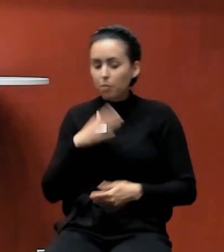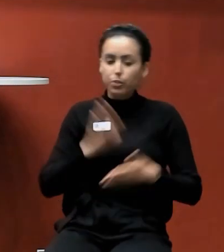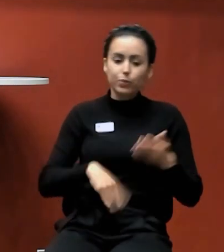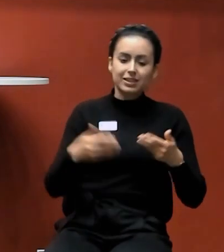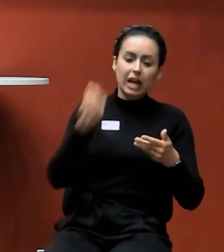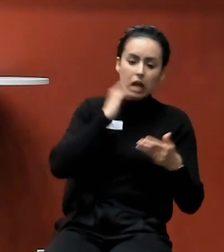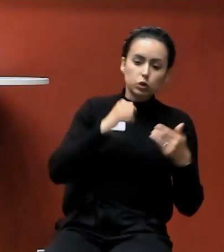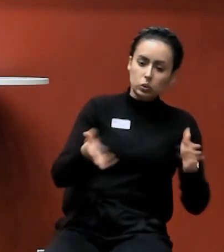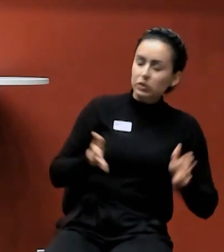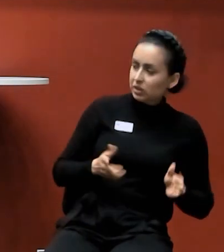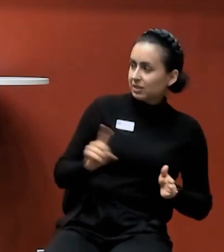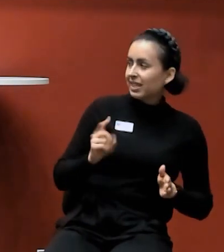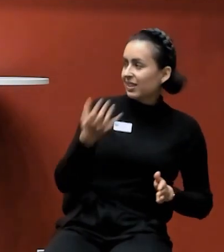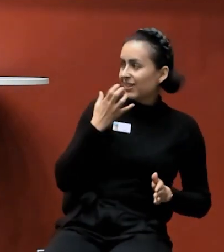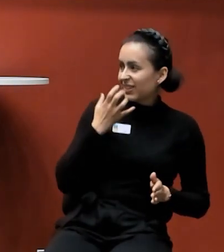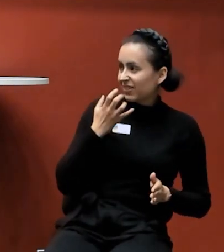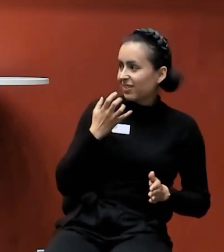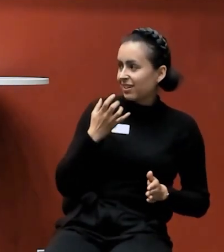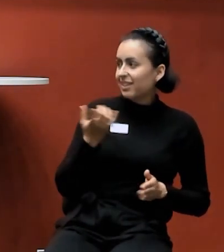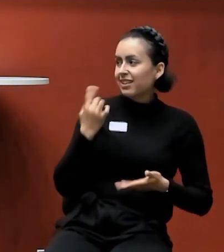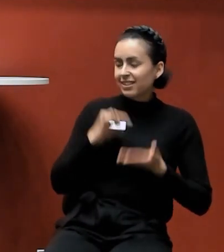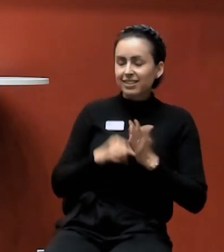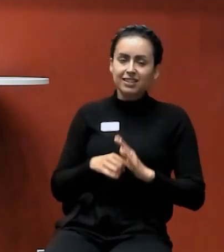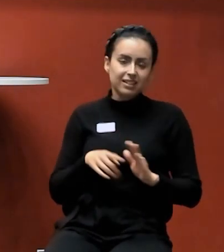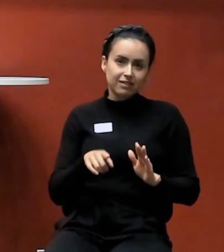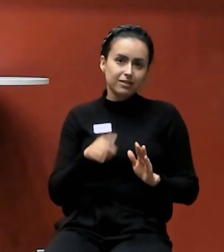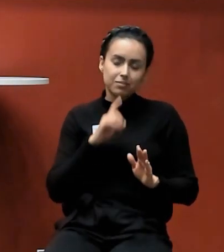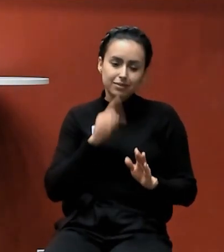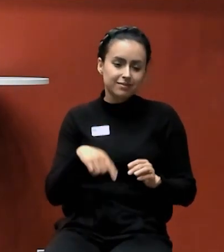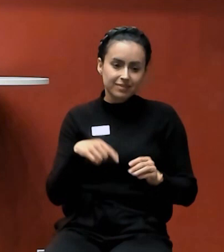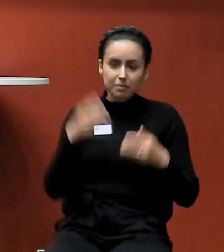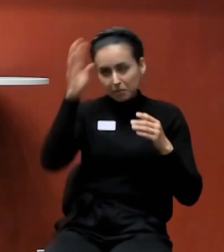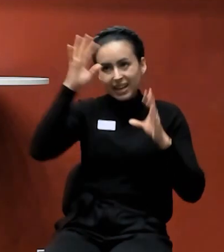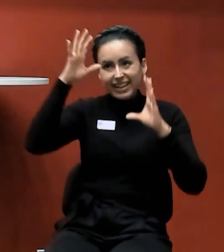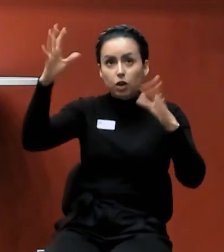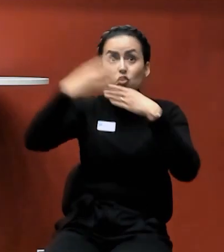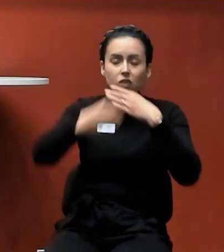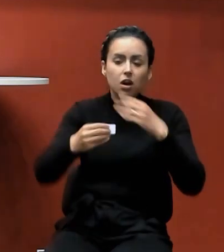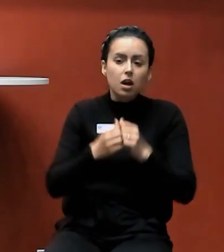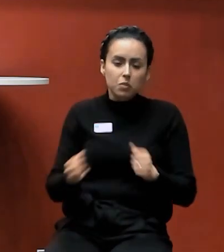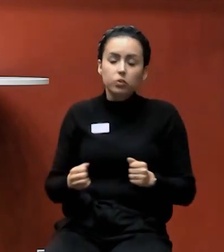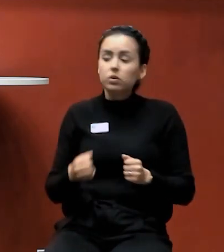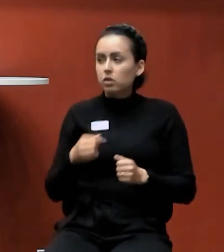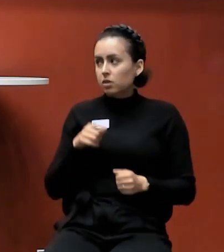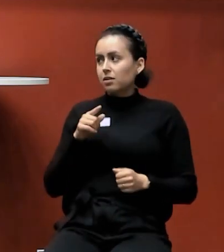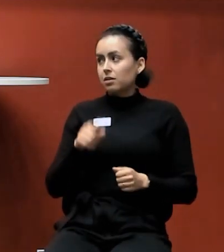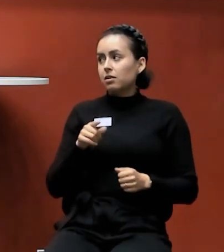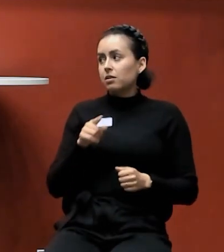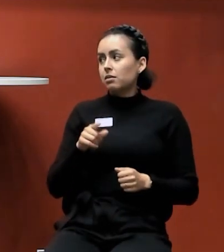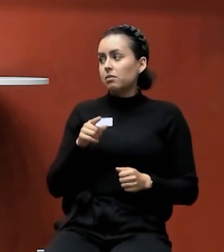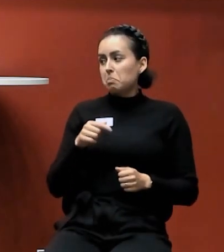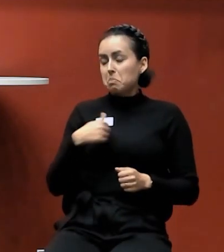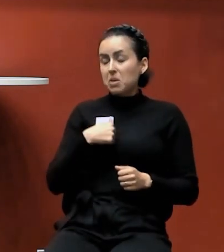apartment that is cold. I'm painting a gross picture. But, you know, like, that's, I think, is the systematic change that